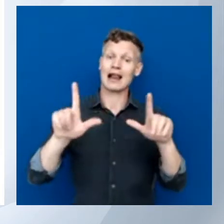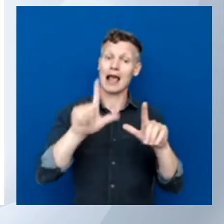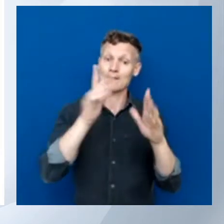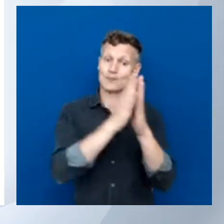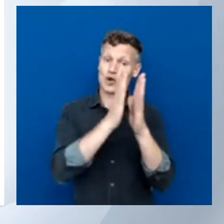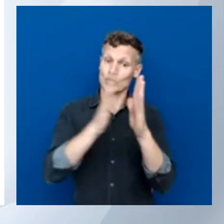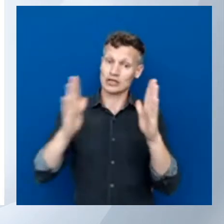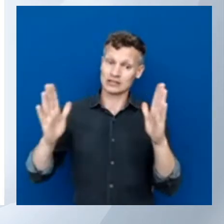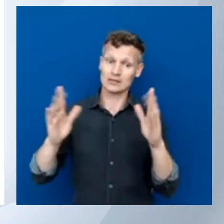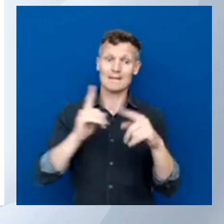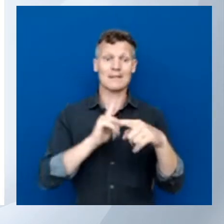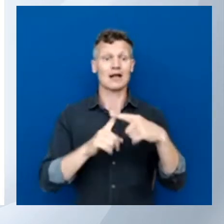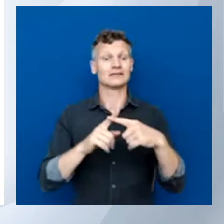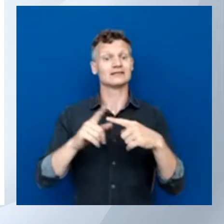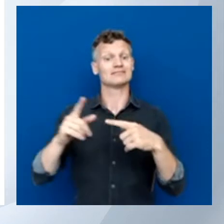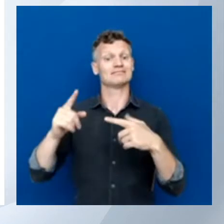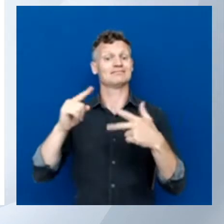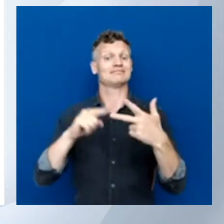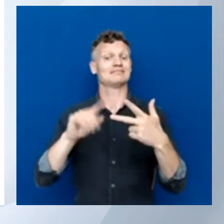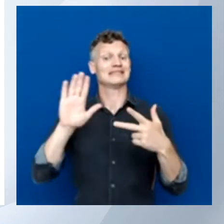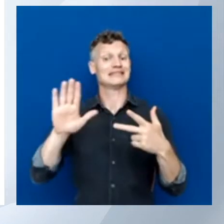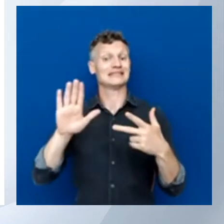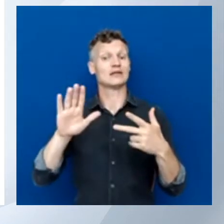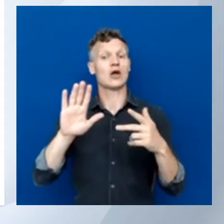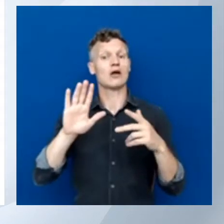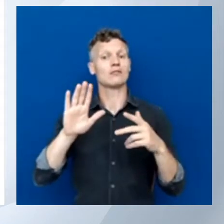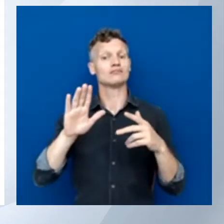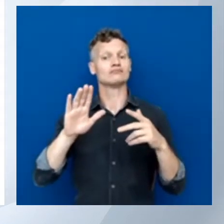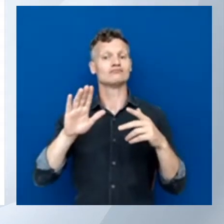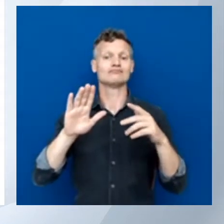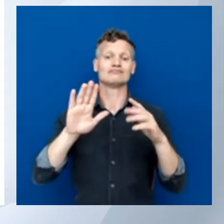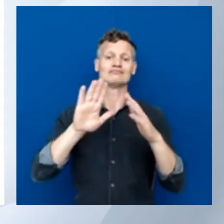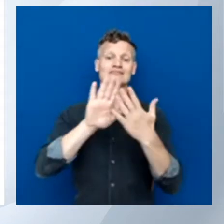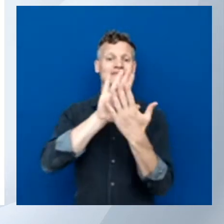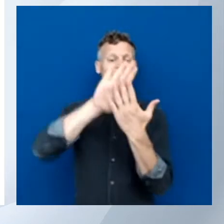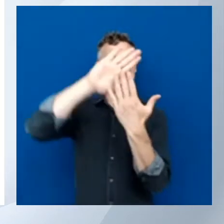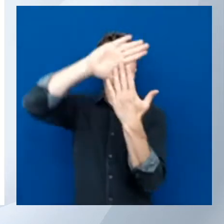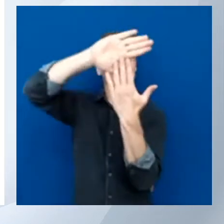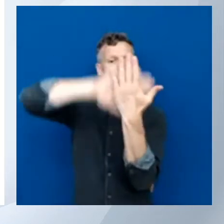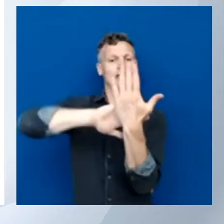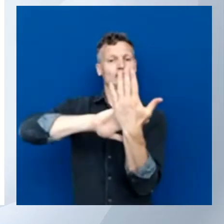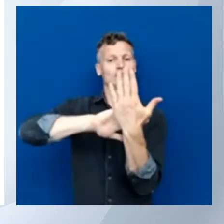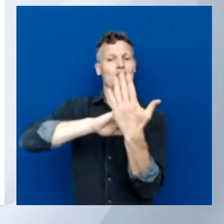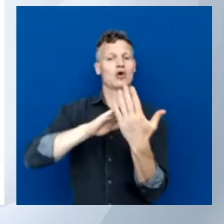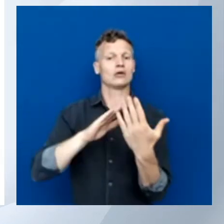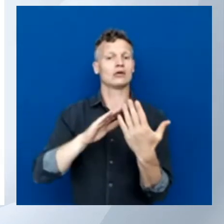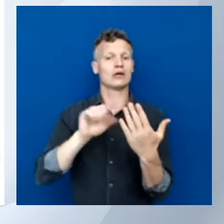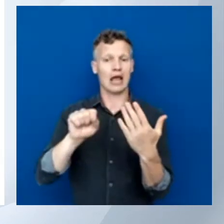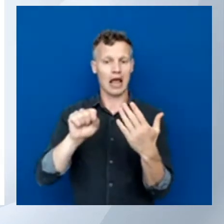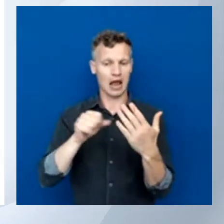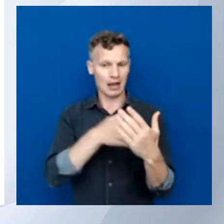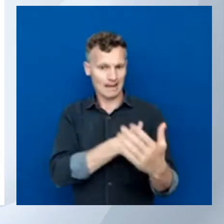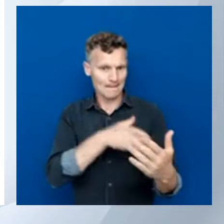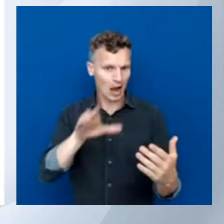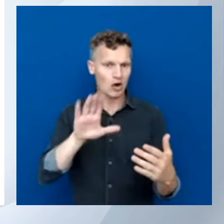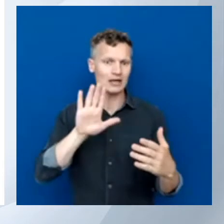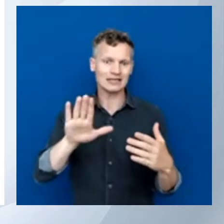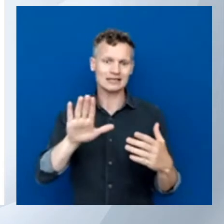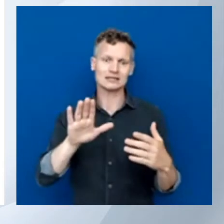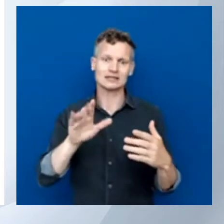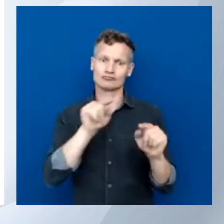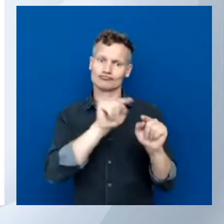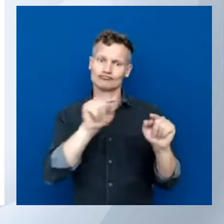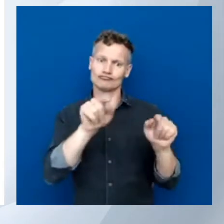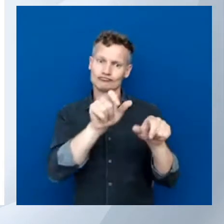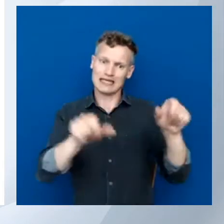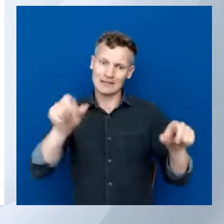understanding which key phrases and words were important to your text classification. And before